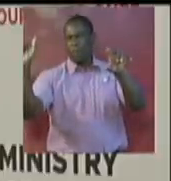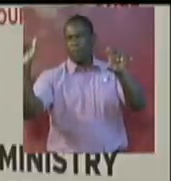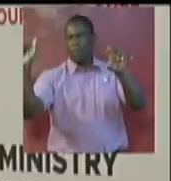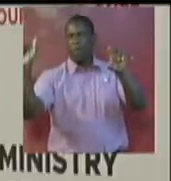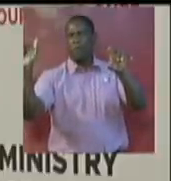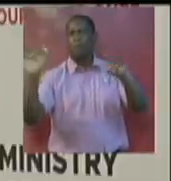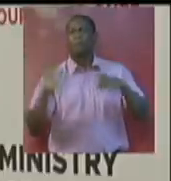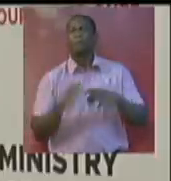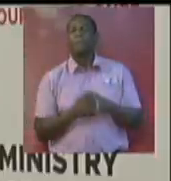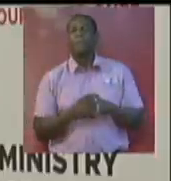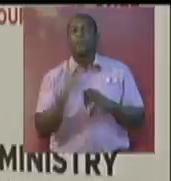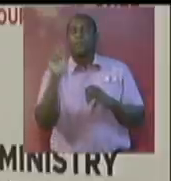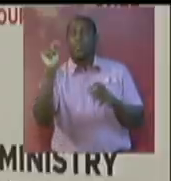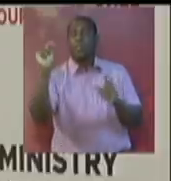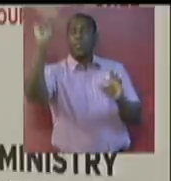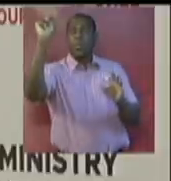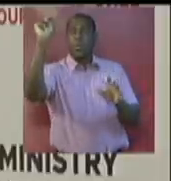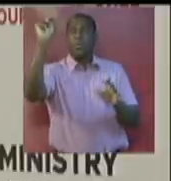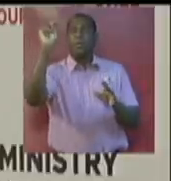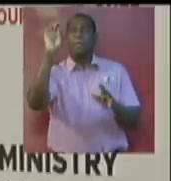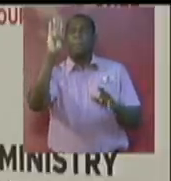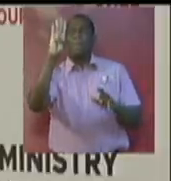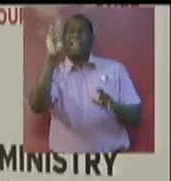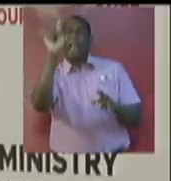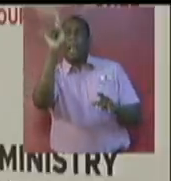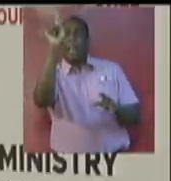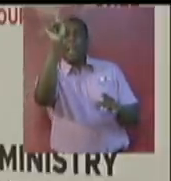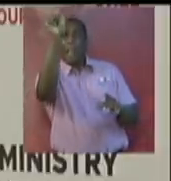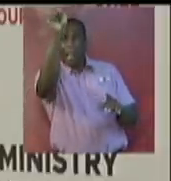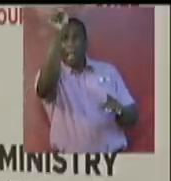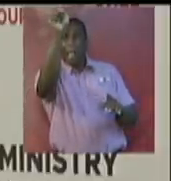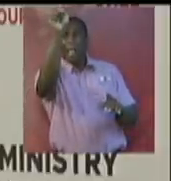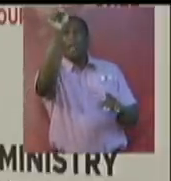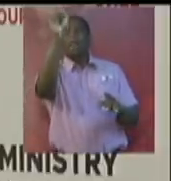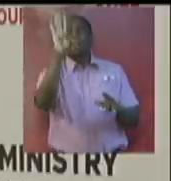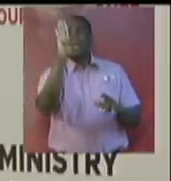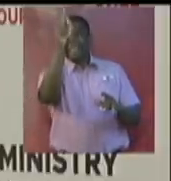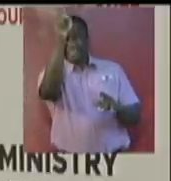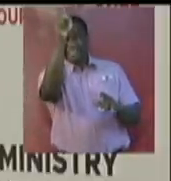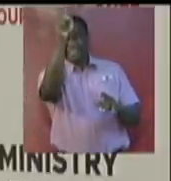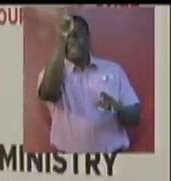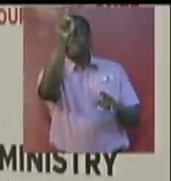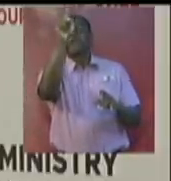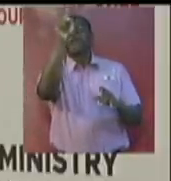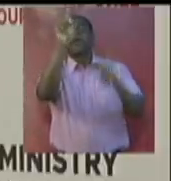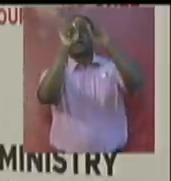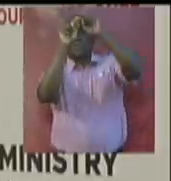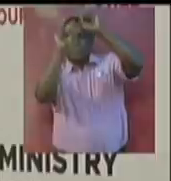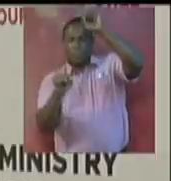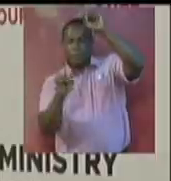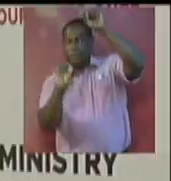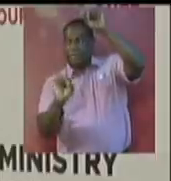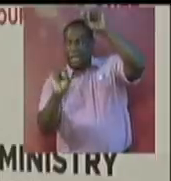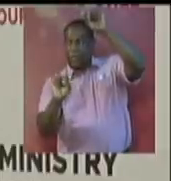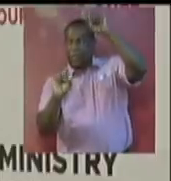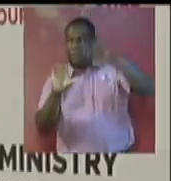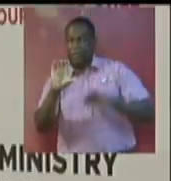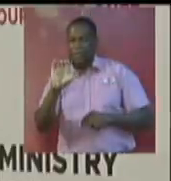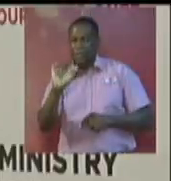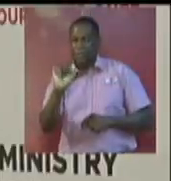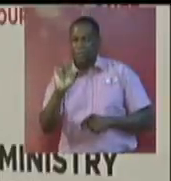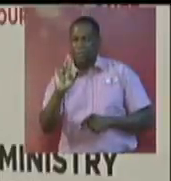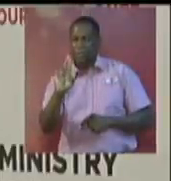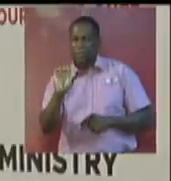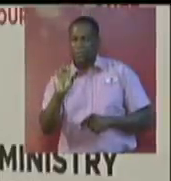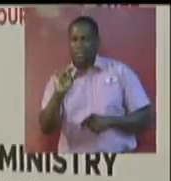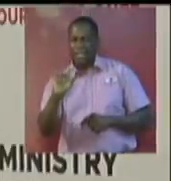goes north to Blanchisseuse and south towards central Caroni area. So before you get to Caroni, that's where St. George East stops. So it's